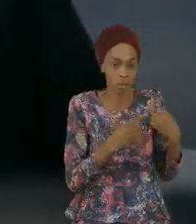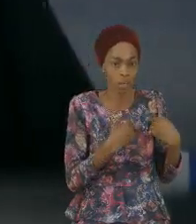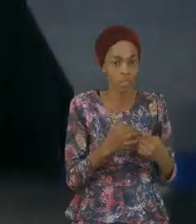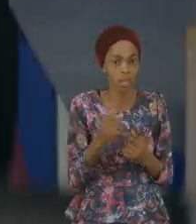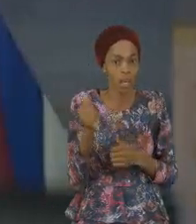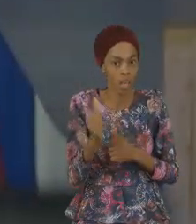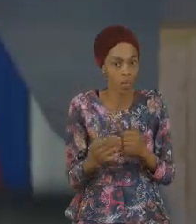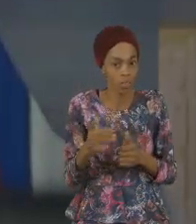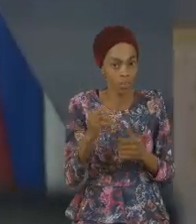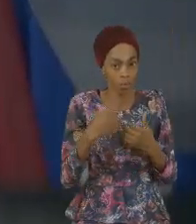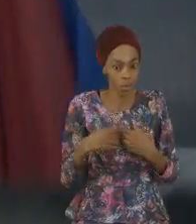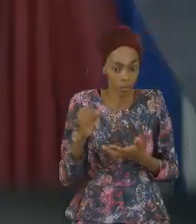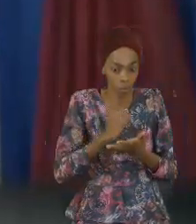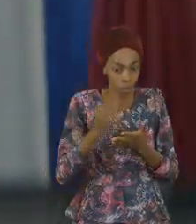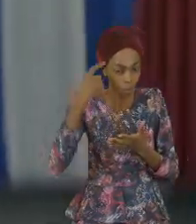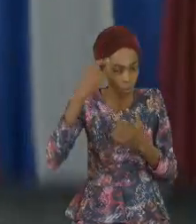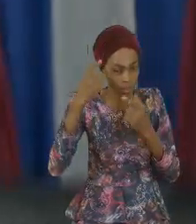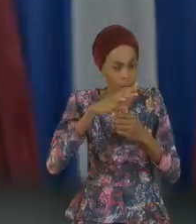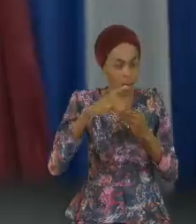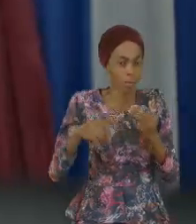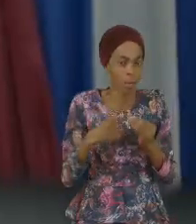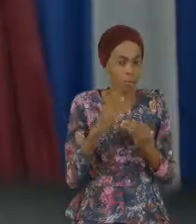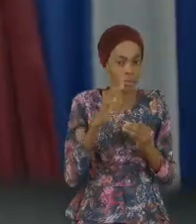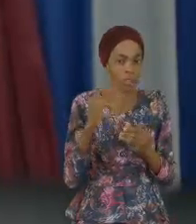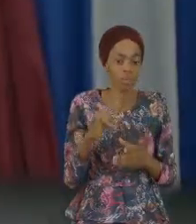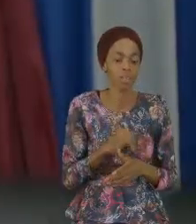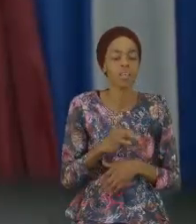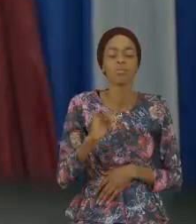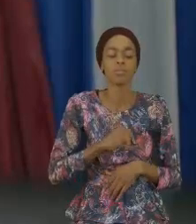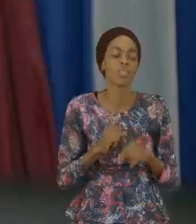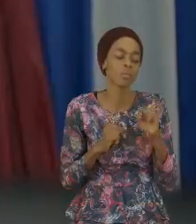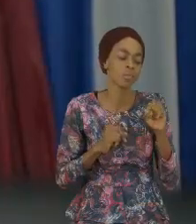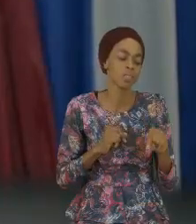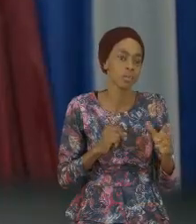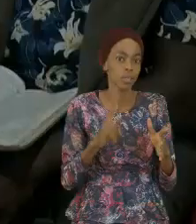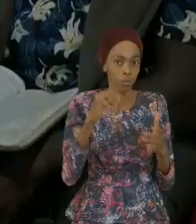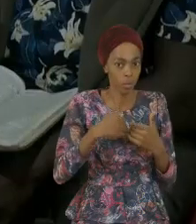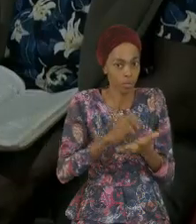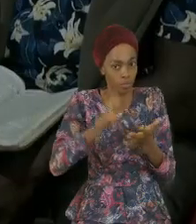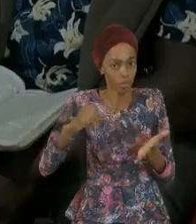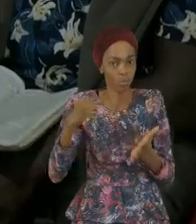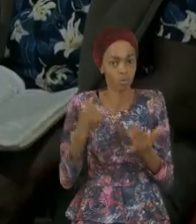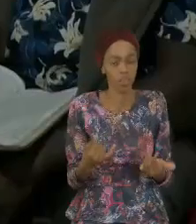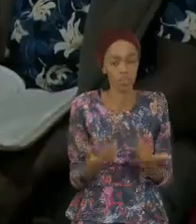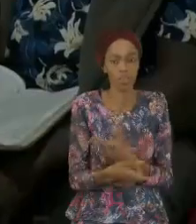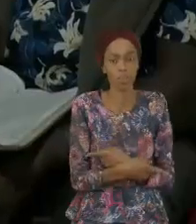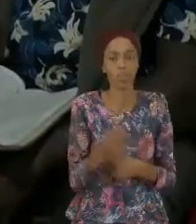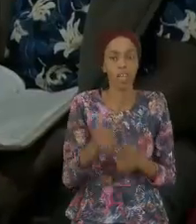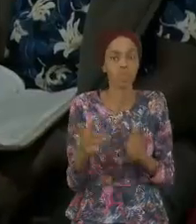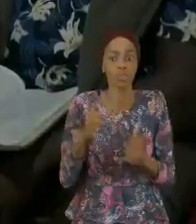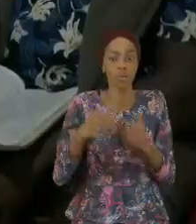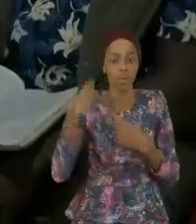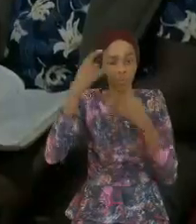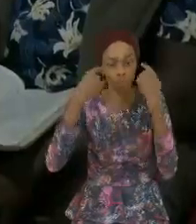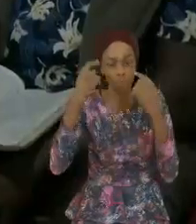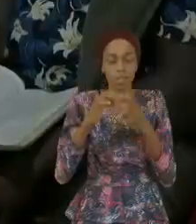have thought about yourself, I'm down there, we have to erase it today. Everything you have thought, what